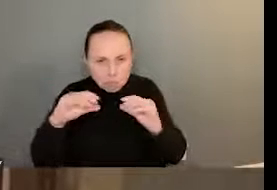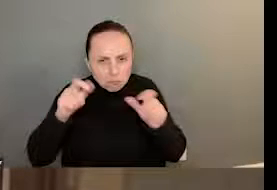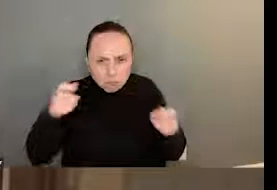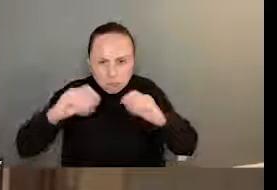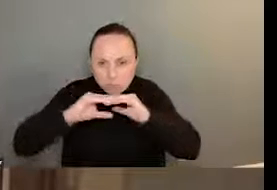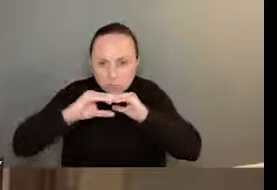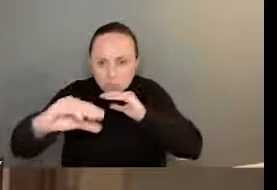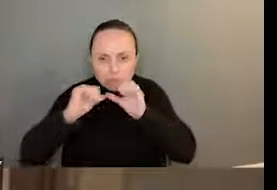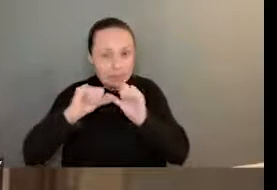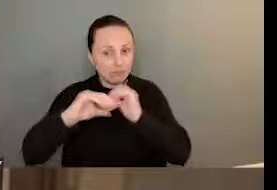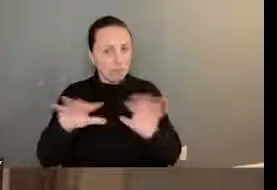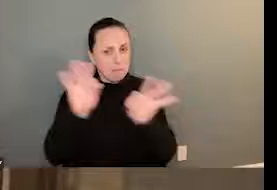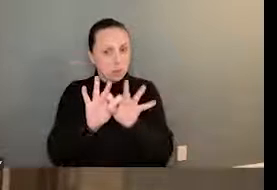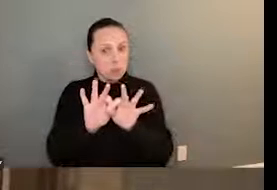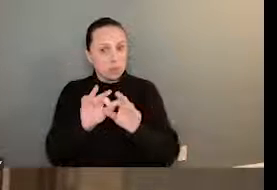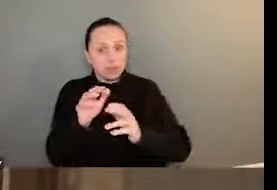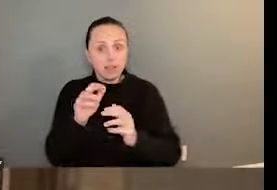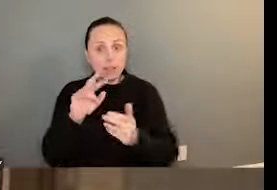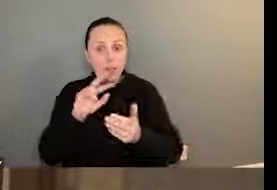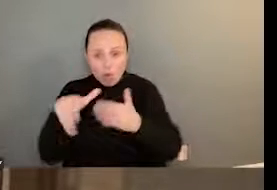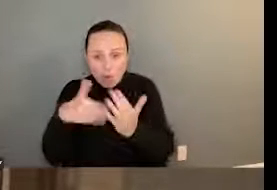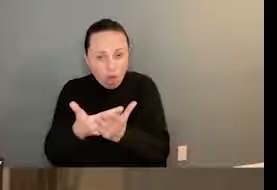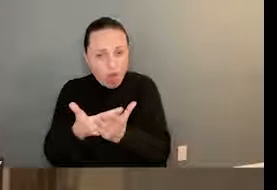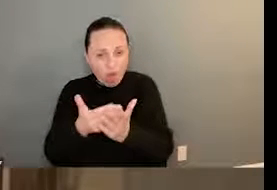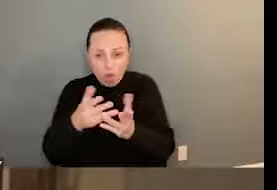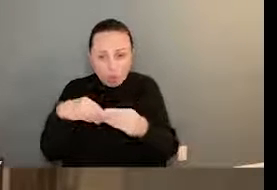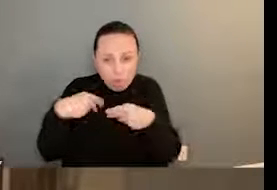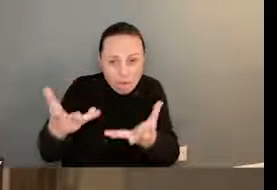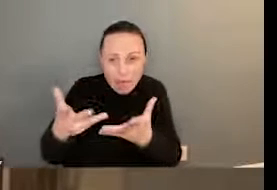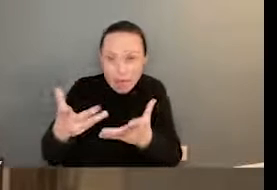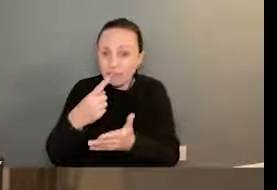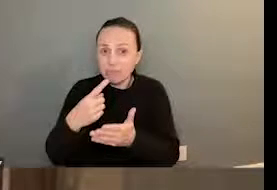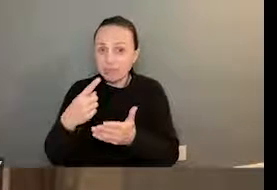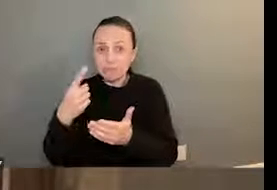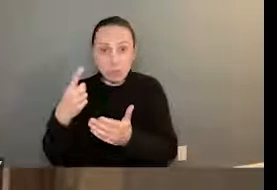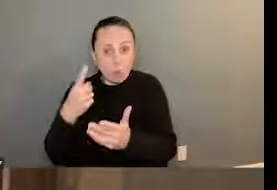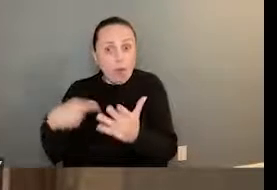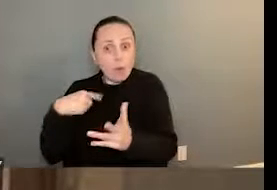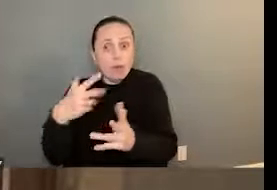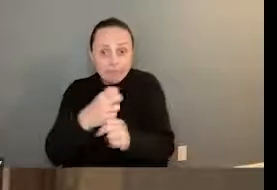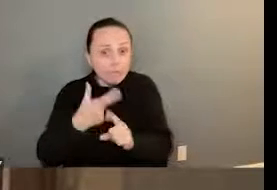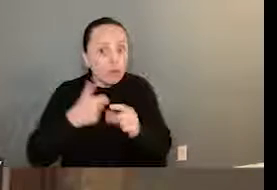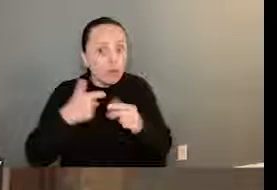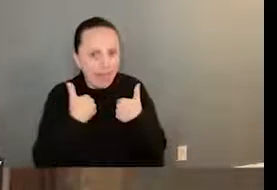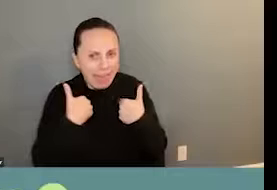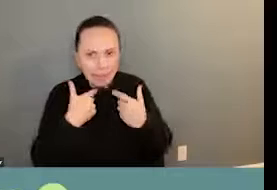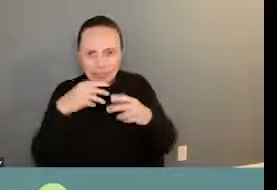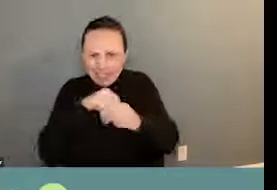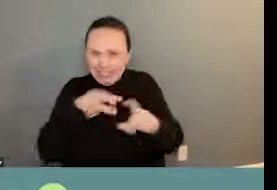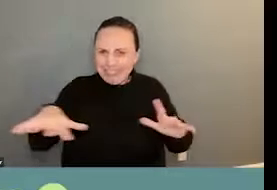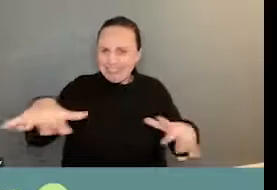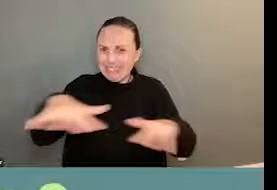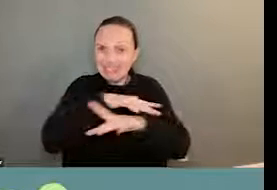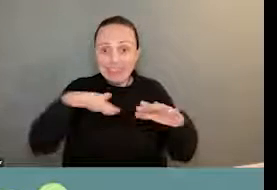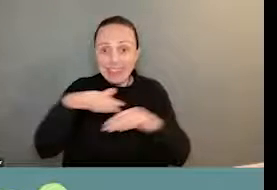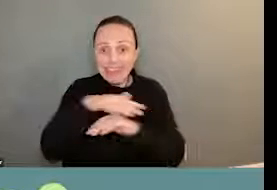maintain stability that provides all of the services that we derive from the animals just existing in the space. Whether